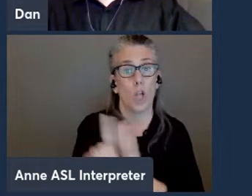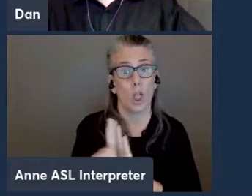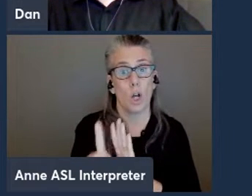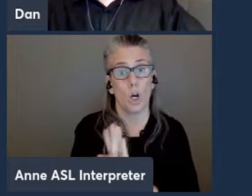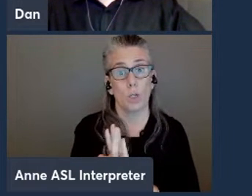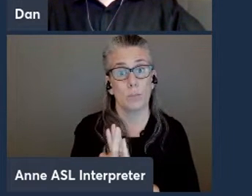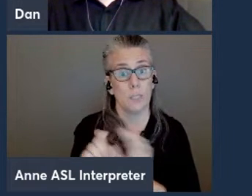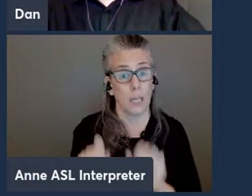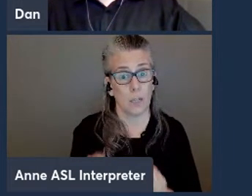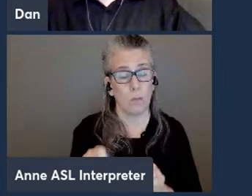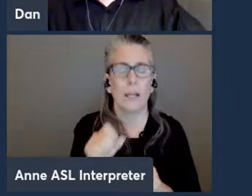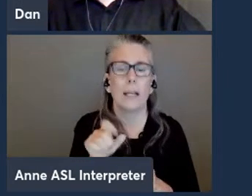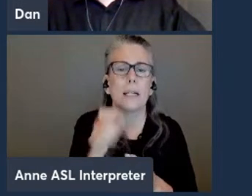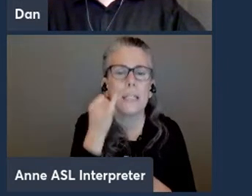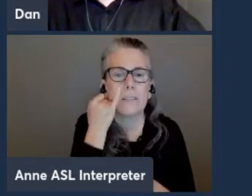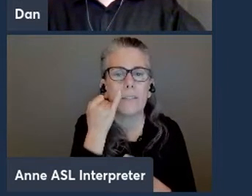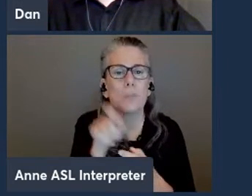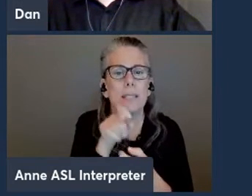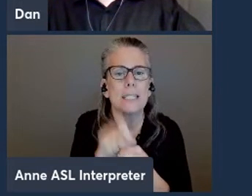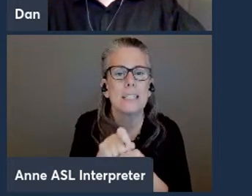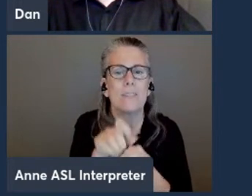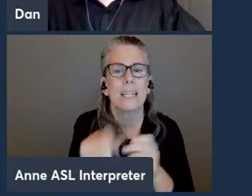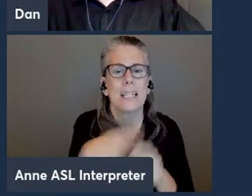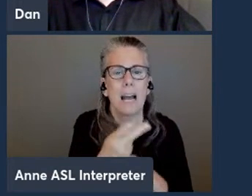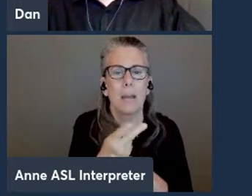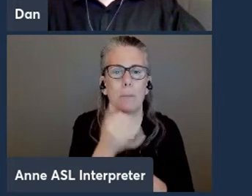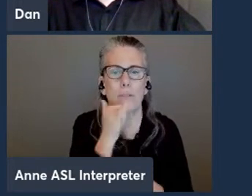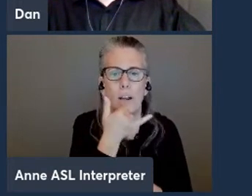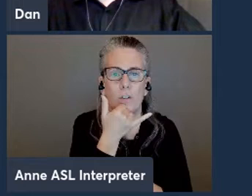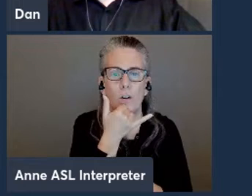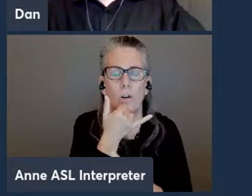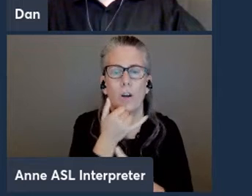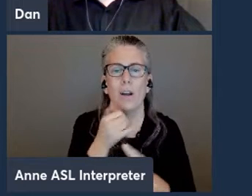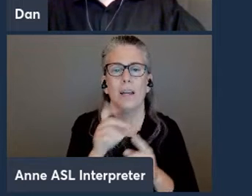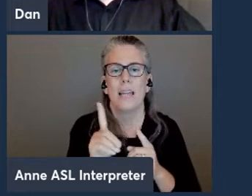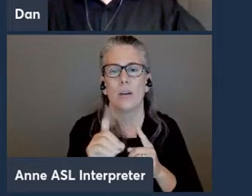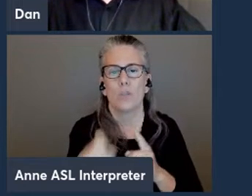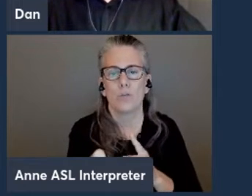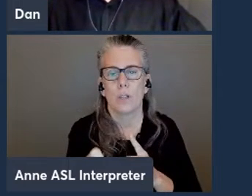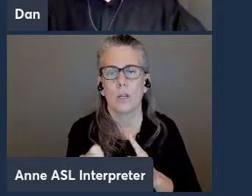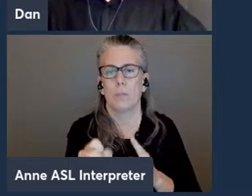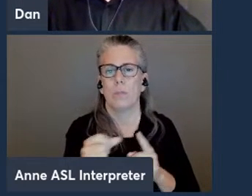error that a downstream process is being triggered?